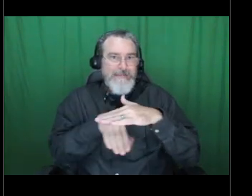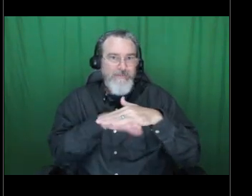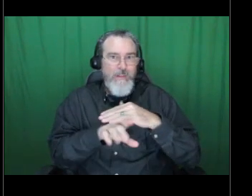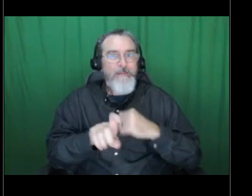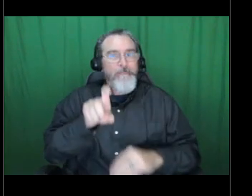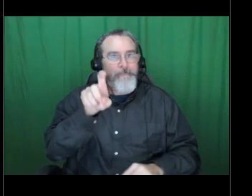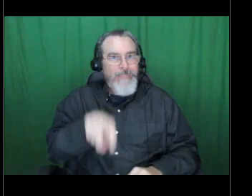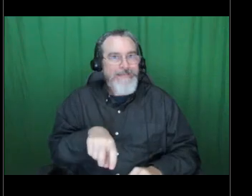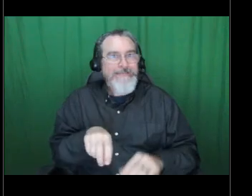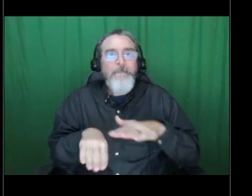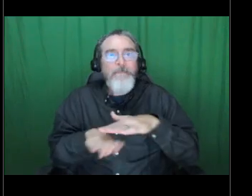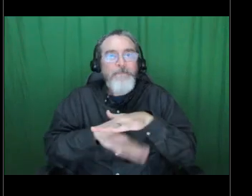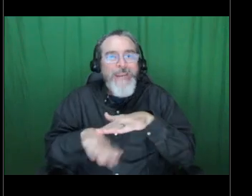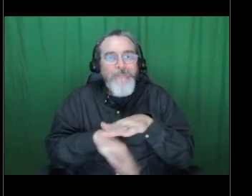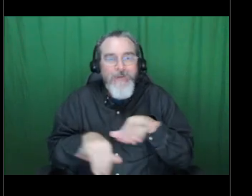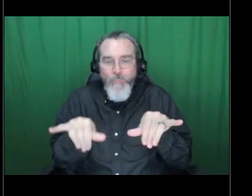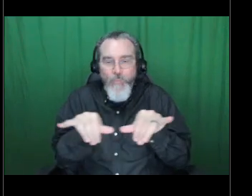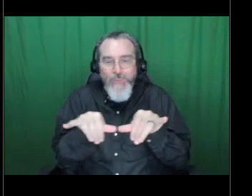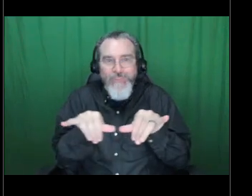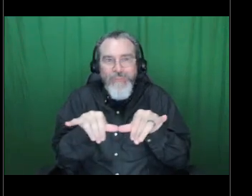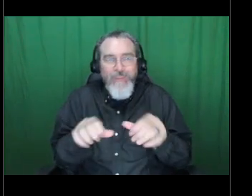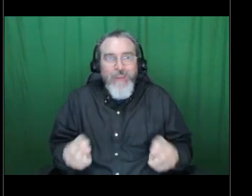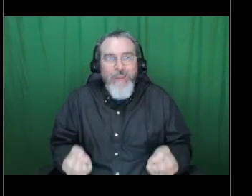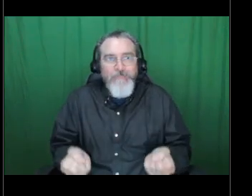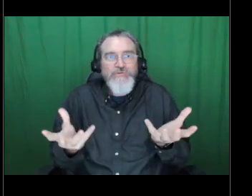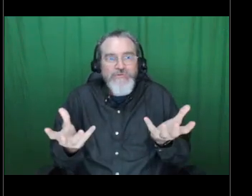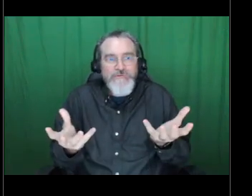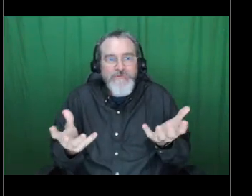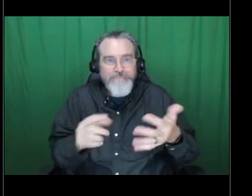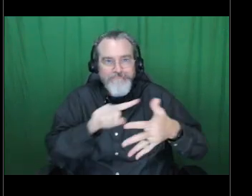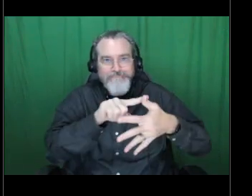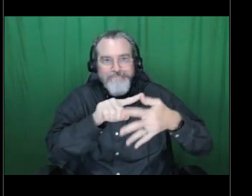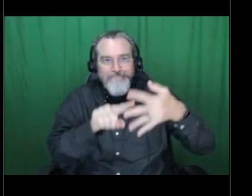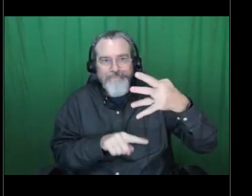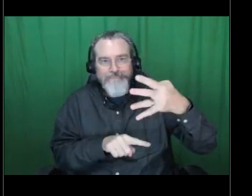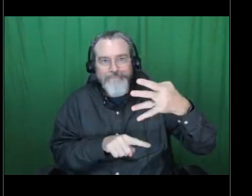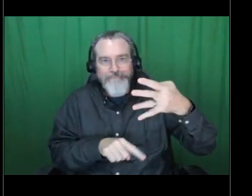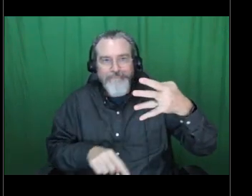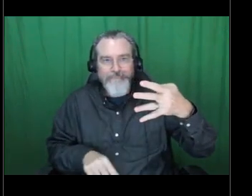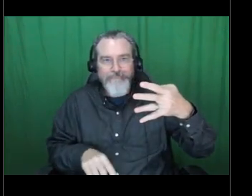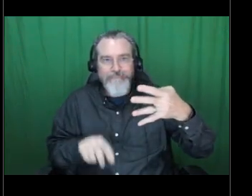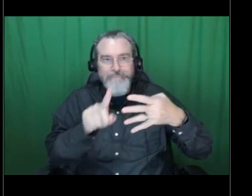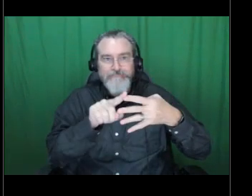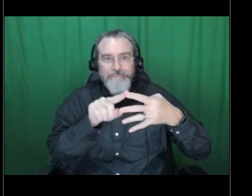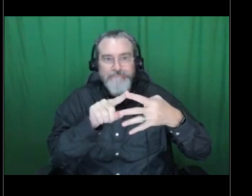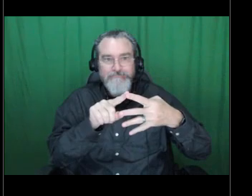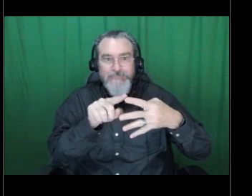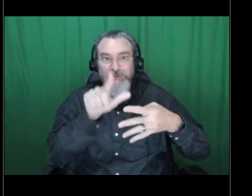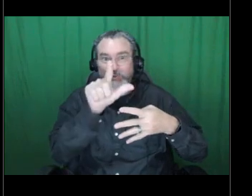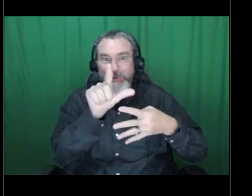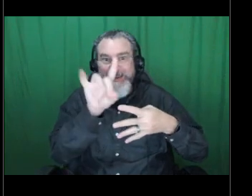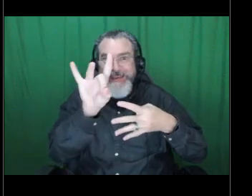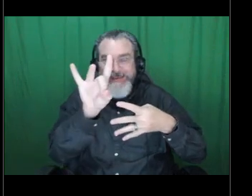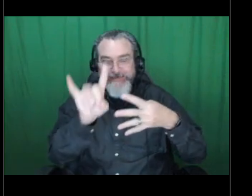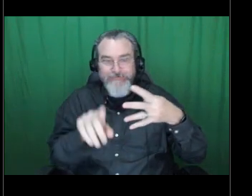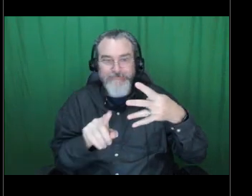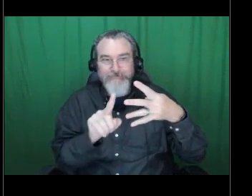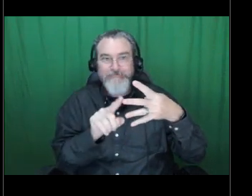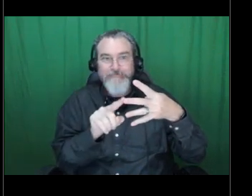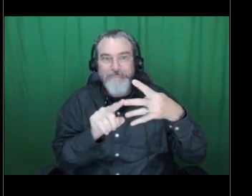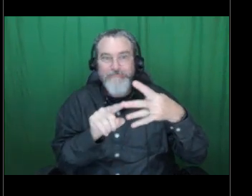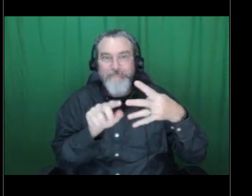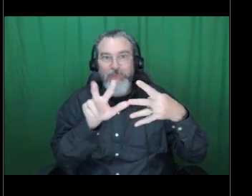width of blank inches. Your first answer choice is 28.